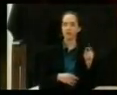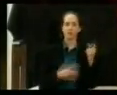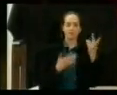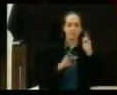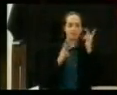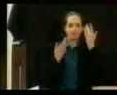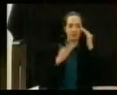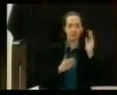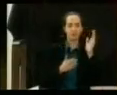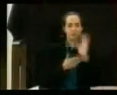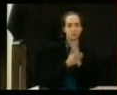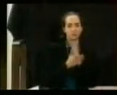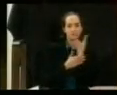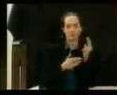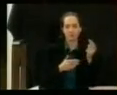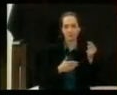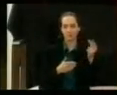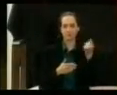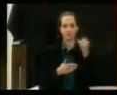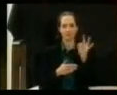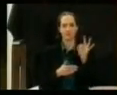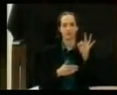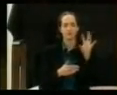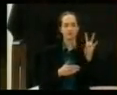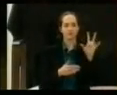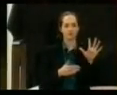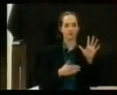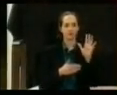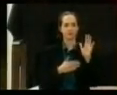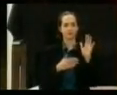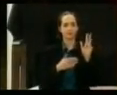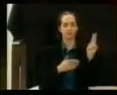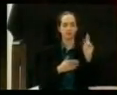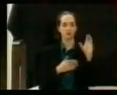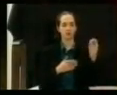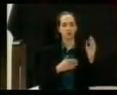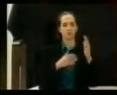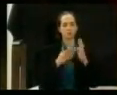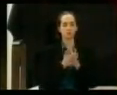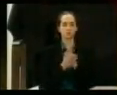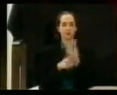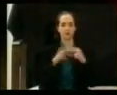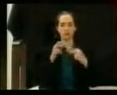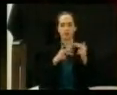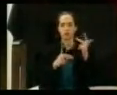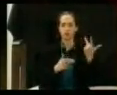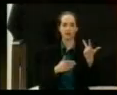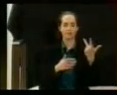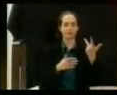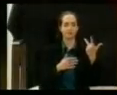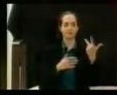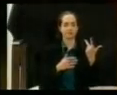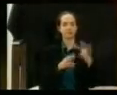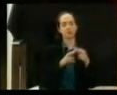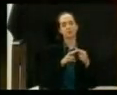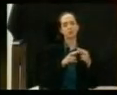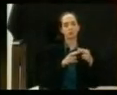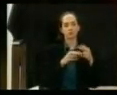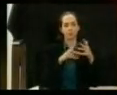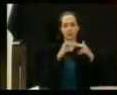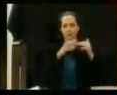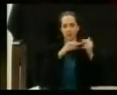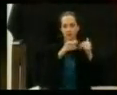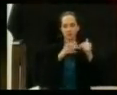In 1975, Knox County Schools built 3 temporary structures out of wood to ease overcrowding. That would be